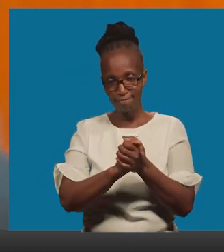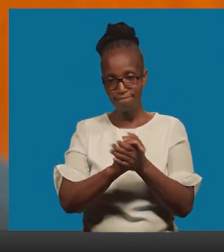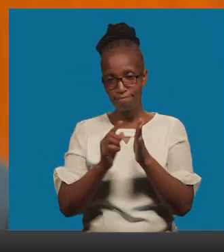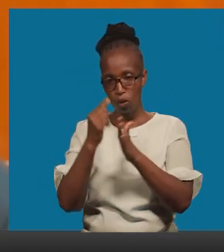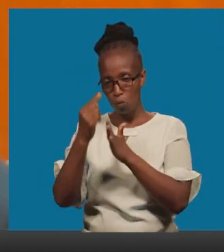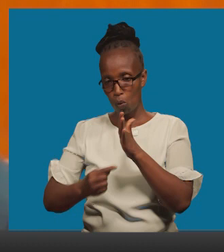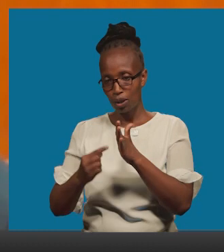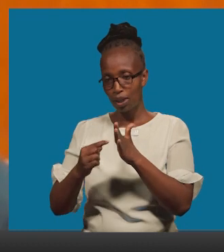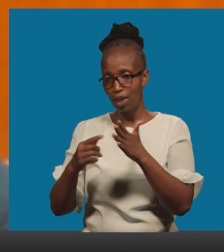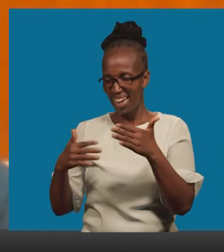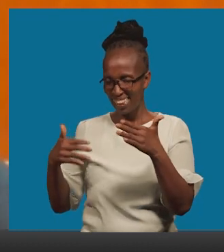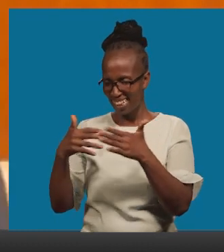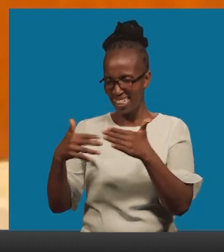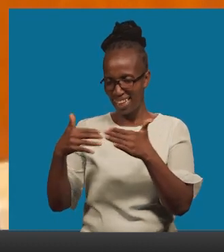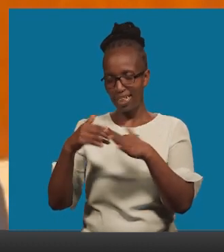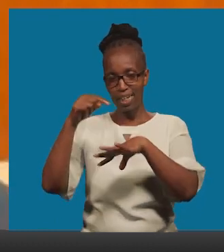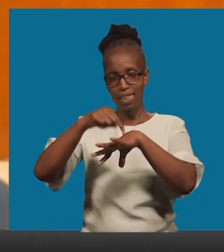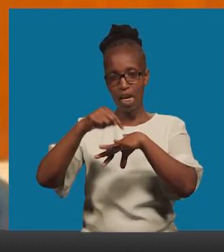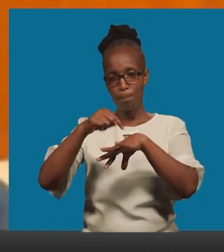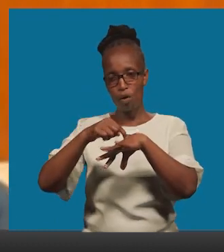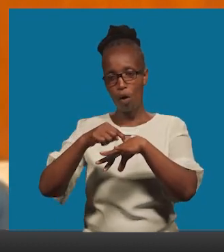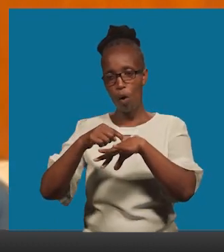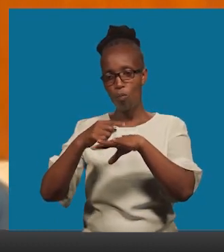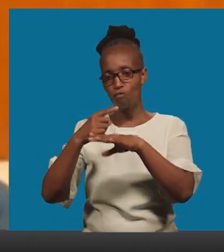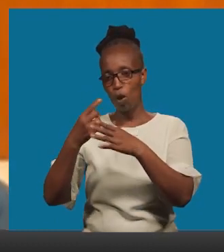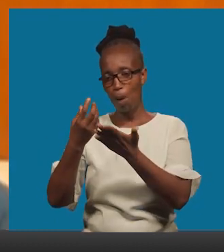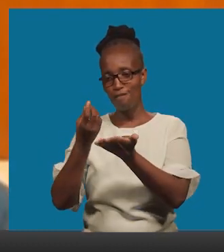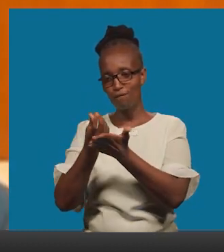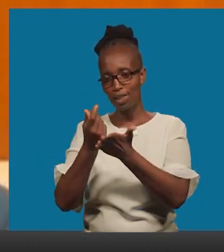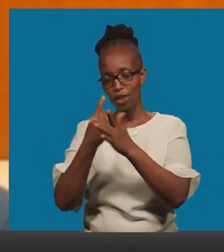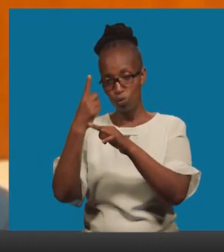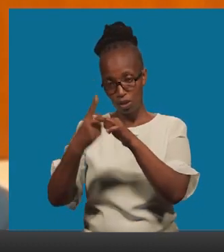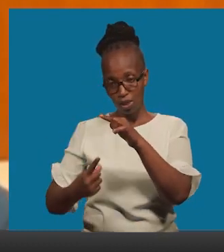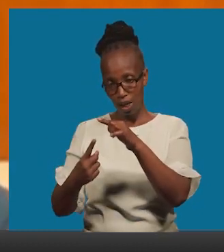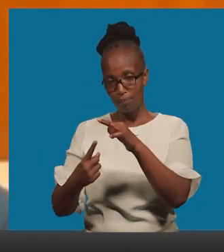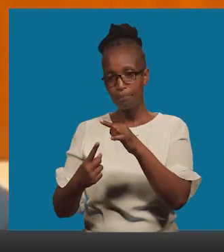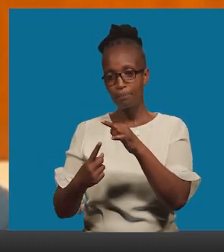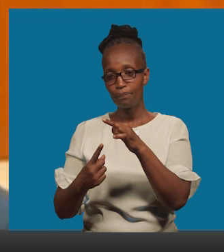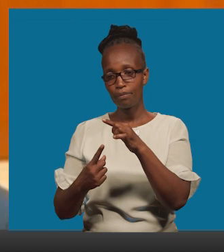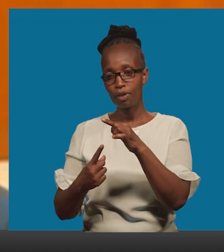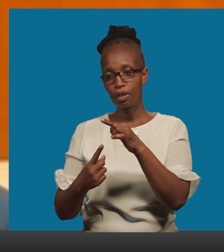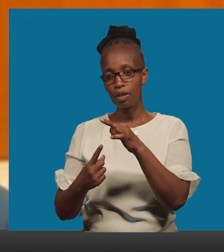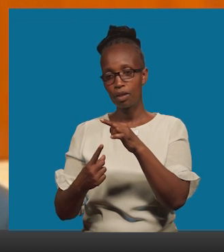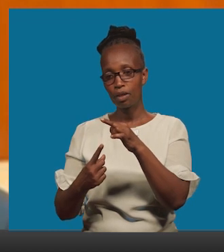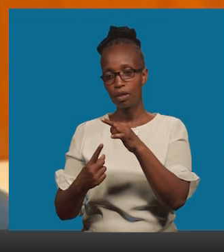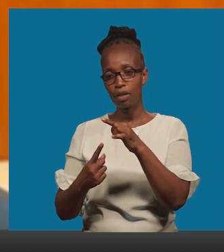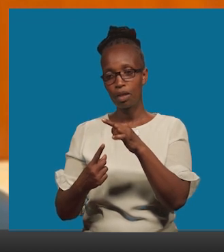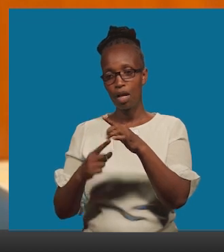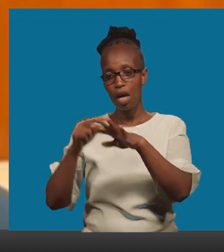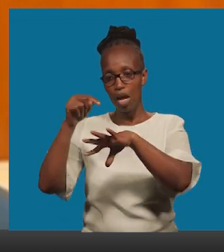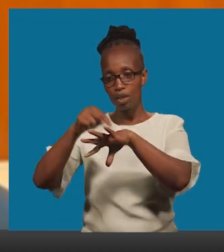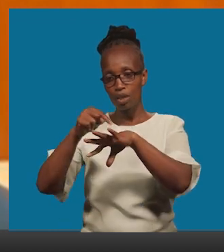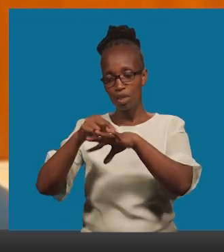we believe that these near collapse of our finance sector is exacerbated